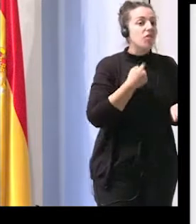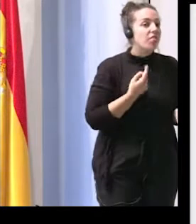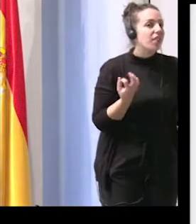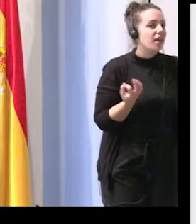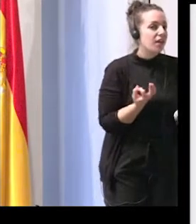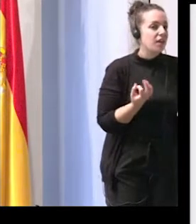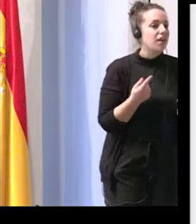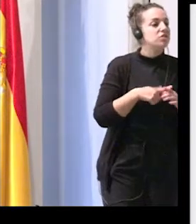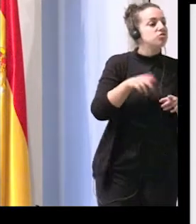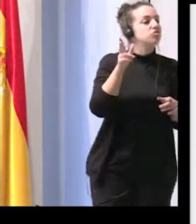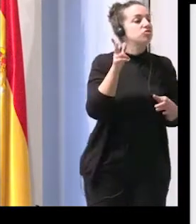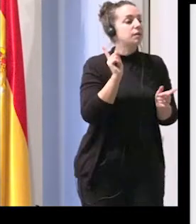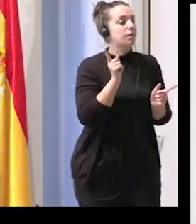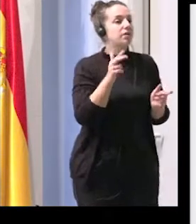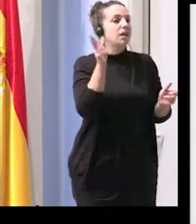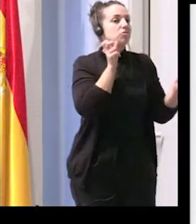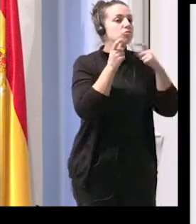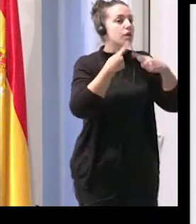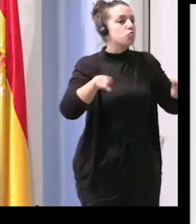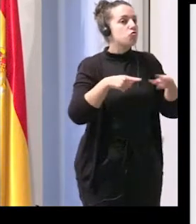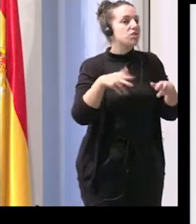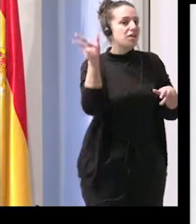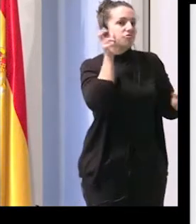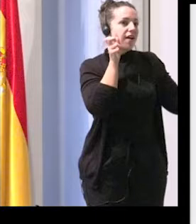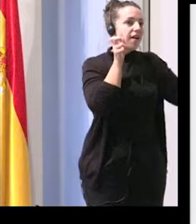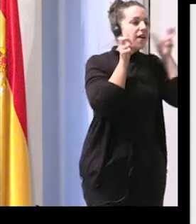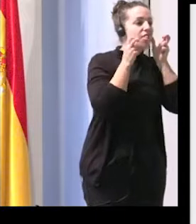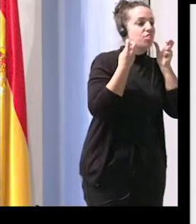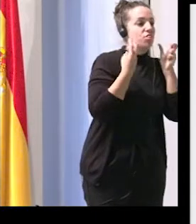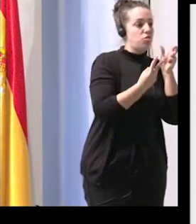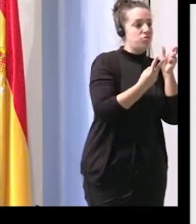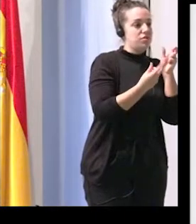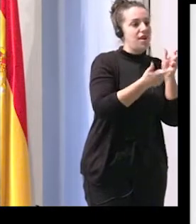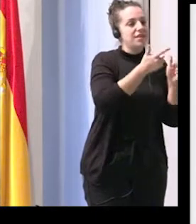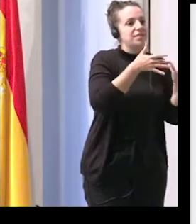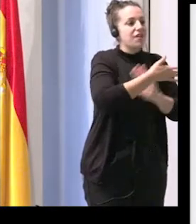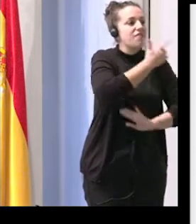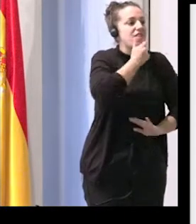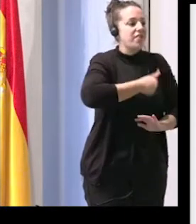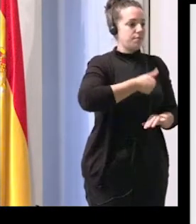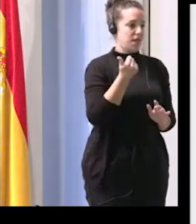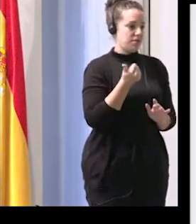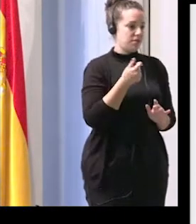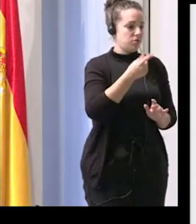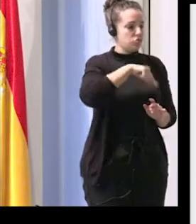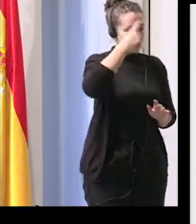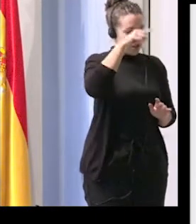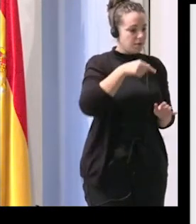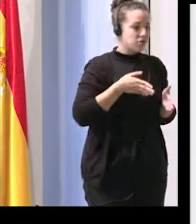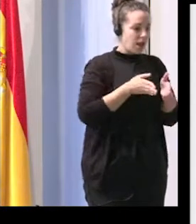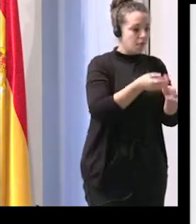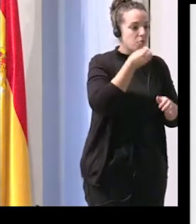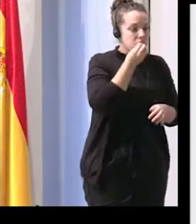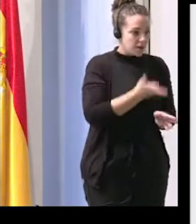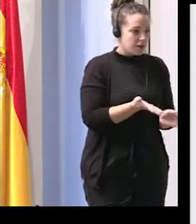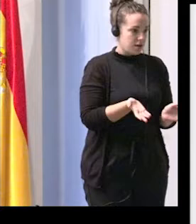music with 2 ears makes it easier. So we knew we were on the right path. And I